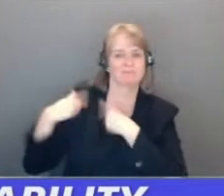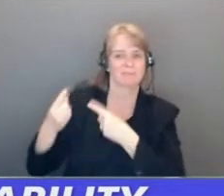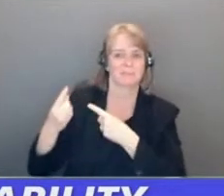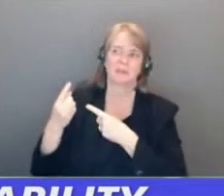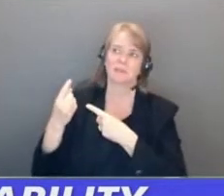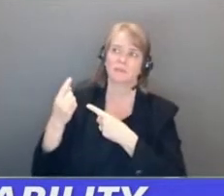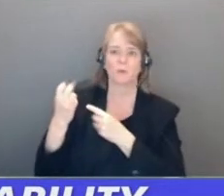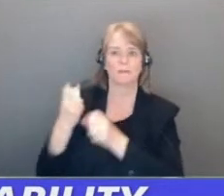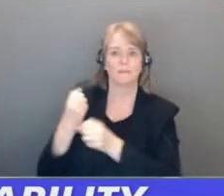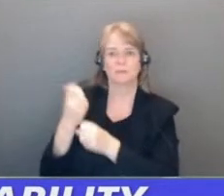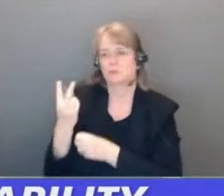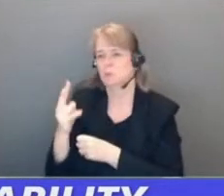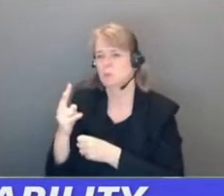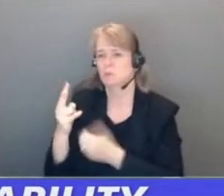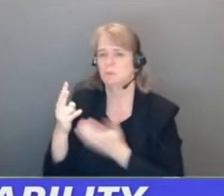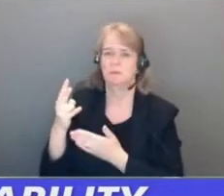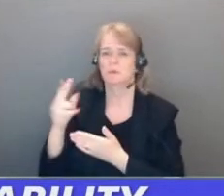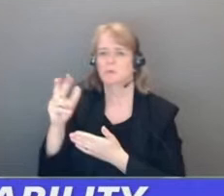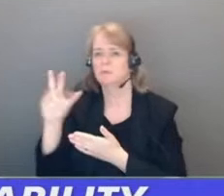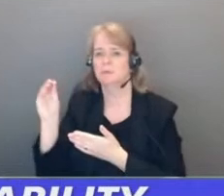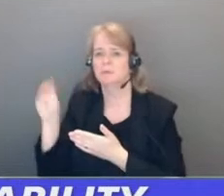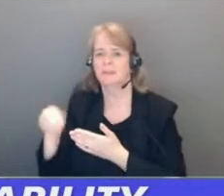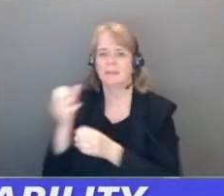some financial predictability to the public.